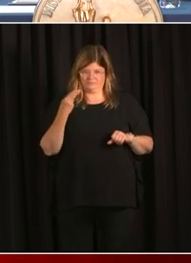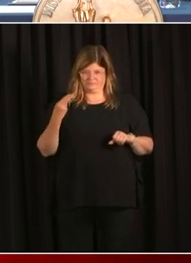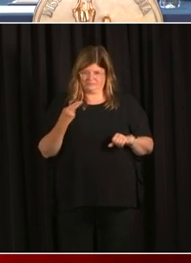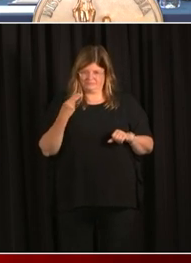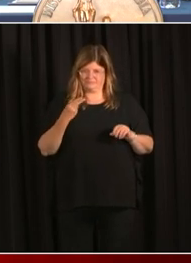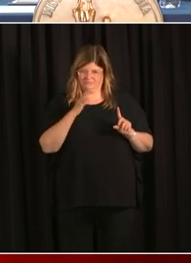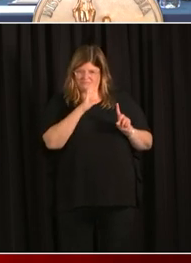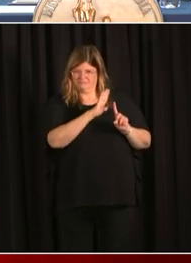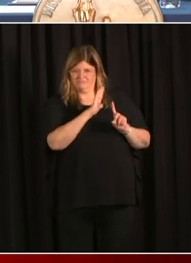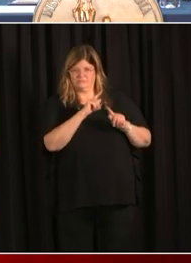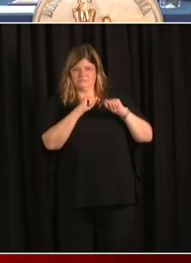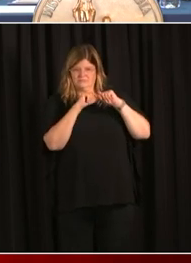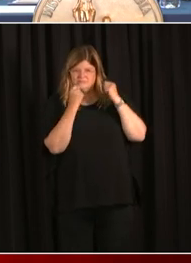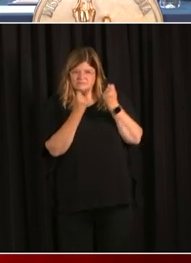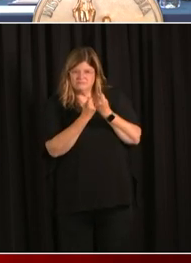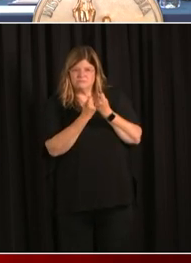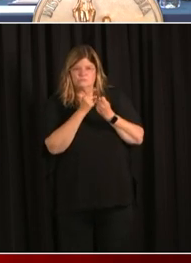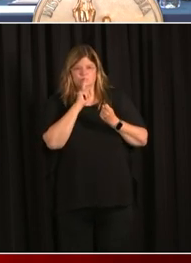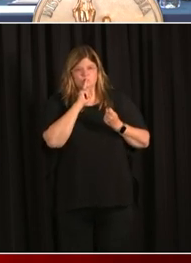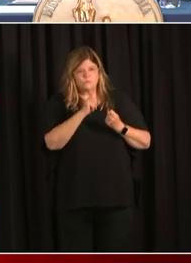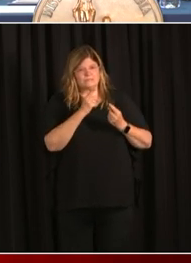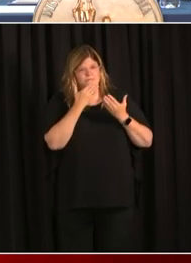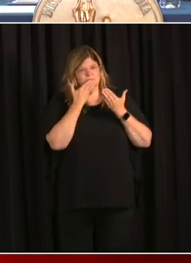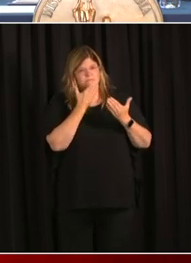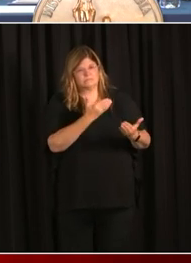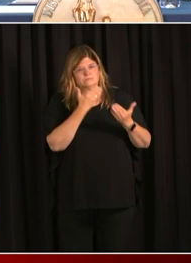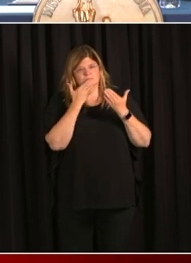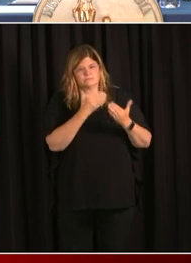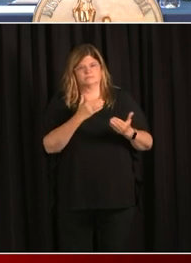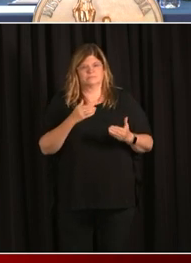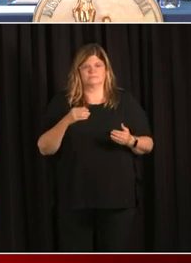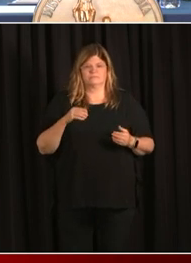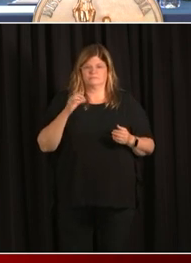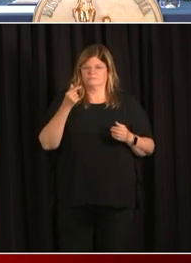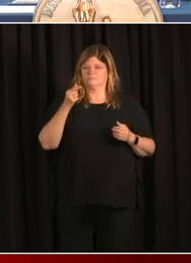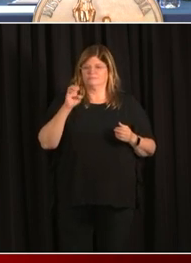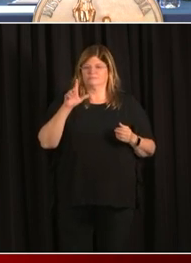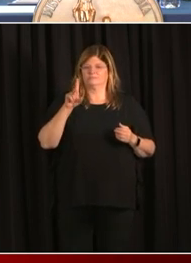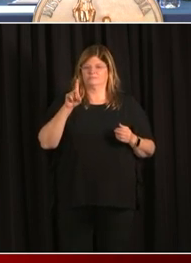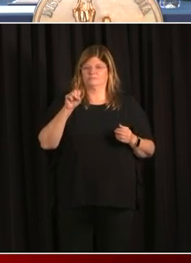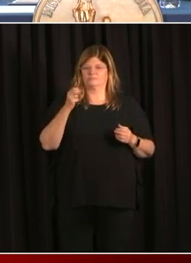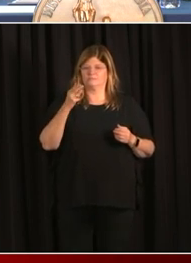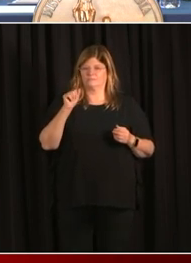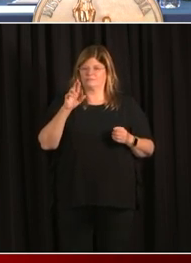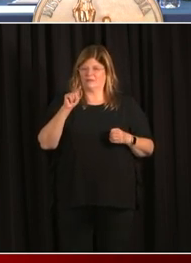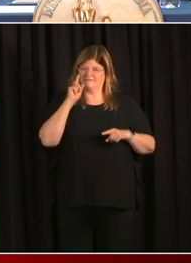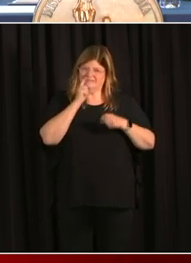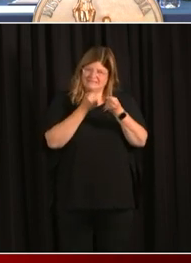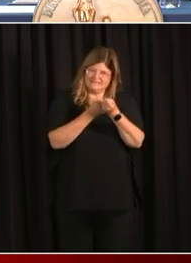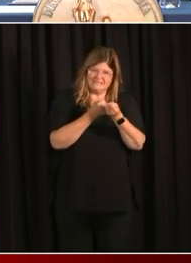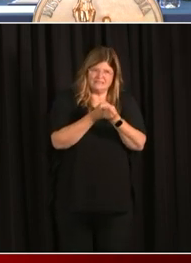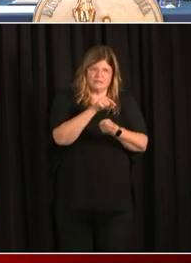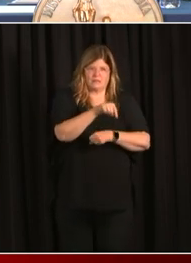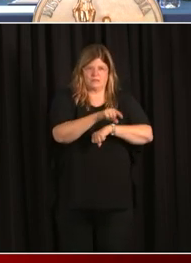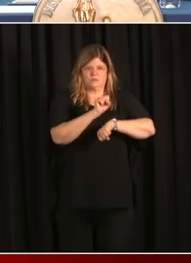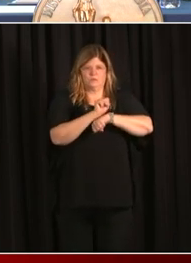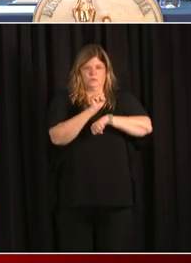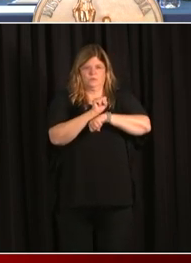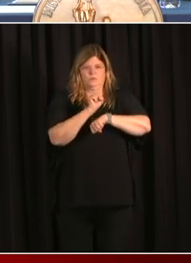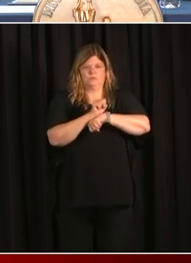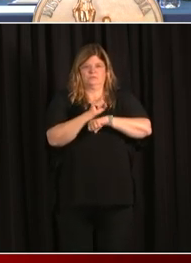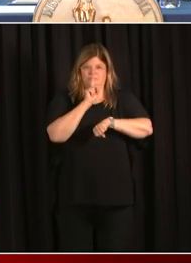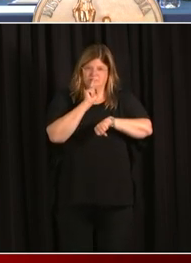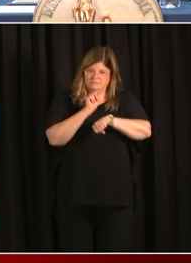done. I want to acknowledge and thank Chris Geltart for the operations section for supporting this work to actually